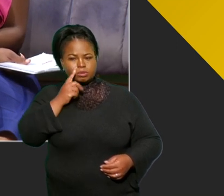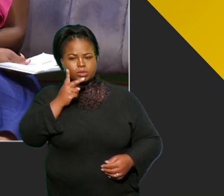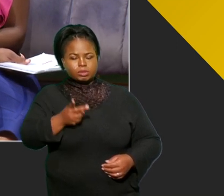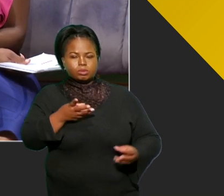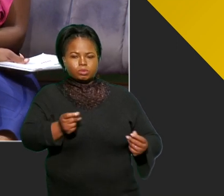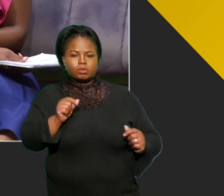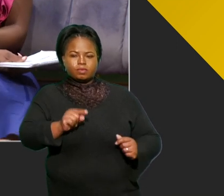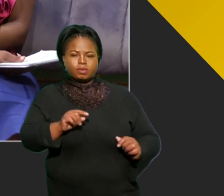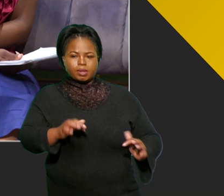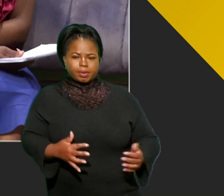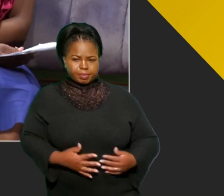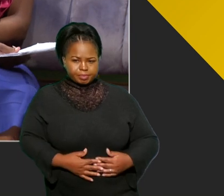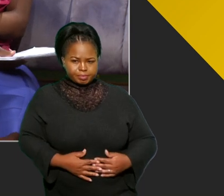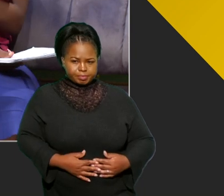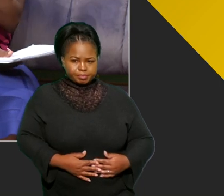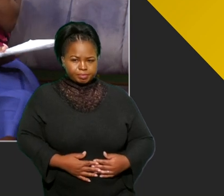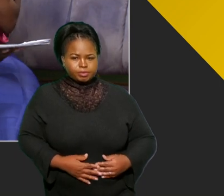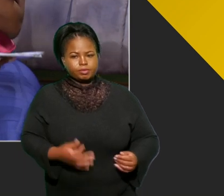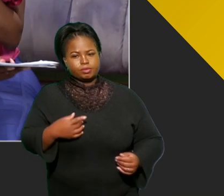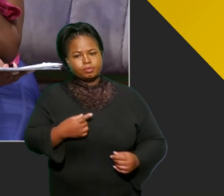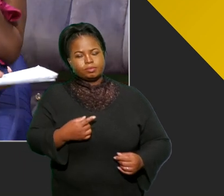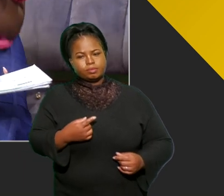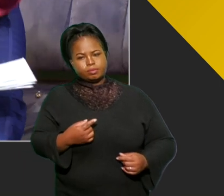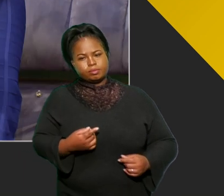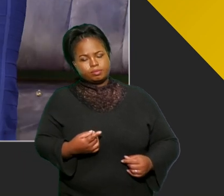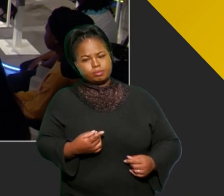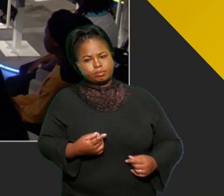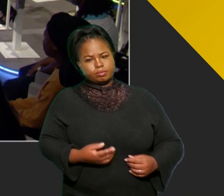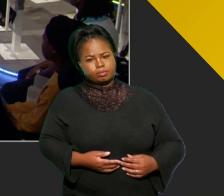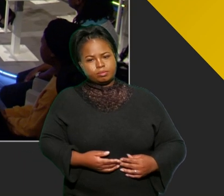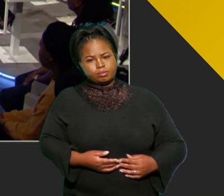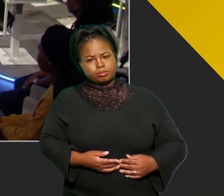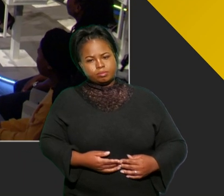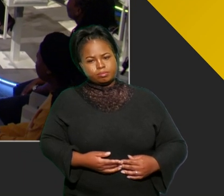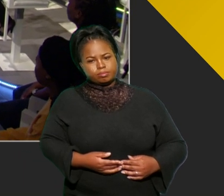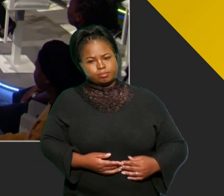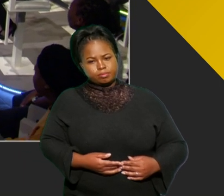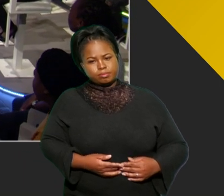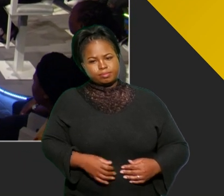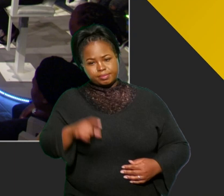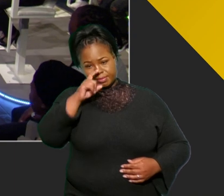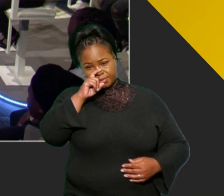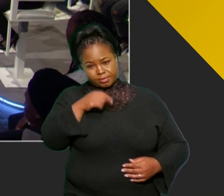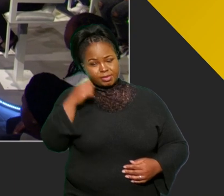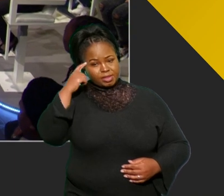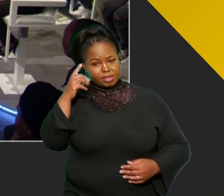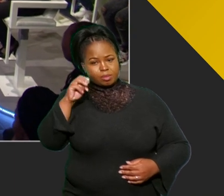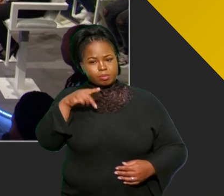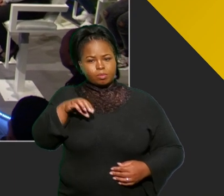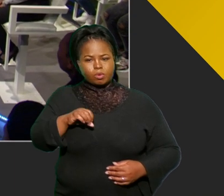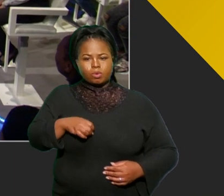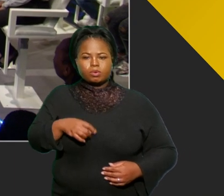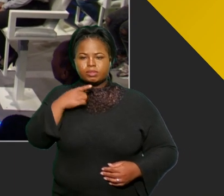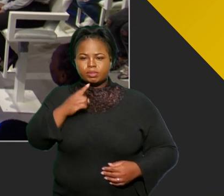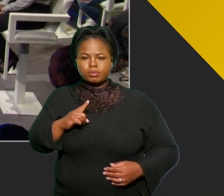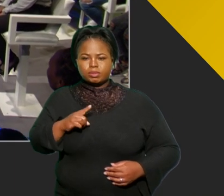mitigate into that conversation. So we're going to go to her across the room. Yep. Sis Vuyiseka, I think what Mpho is trying to say is that she's